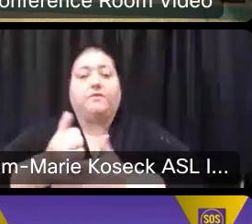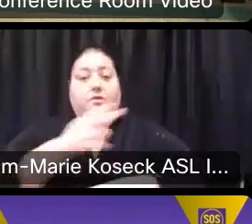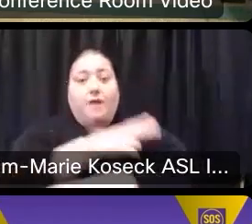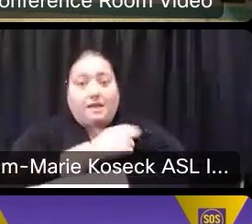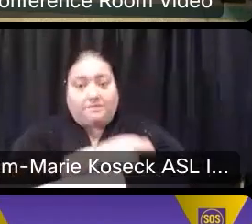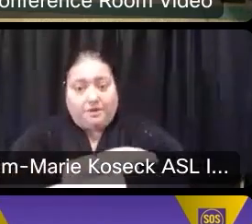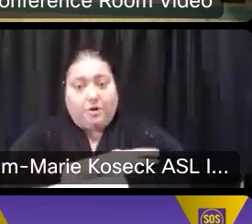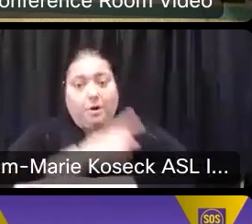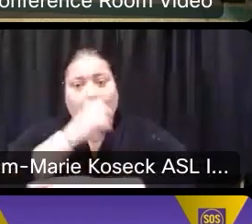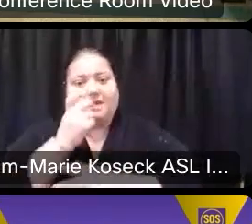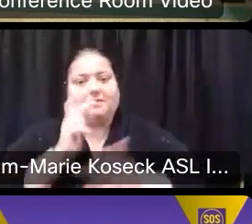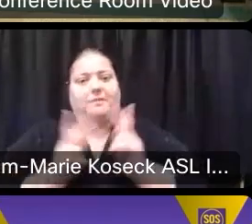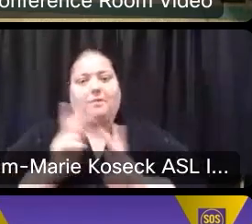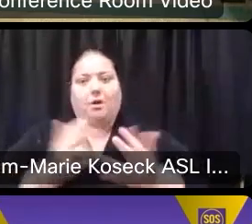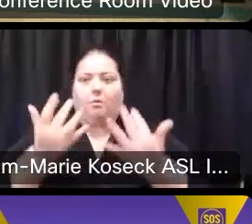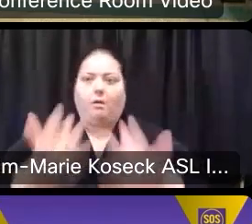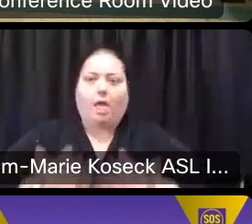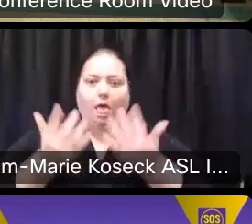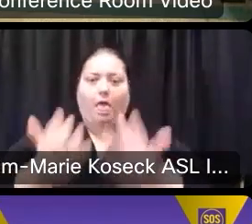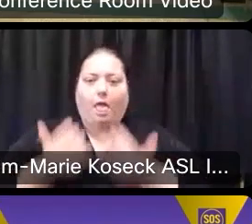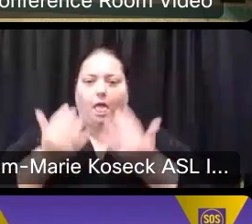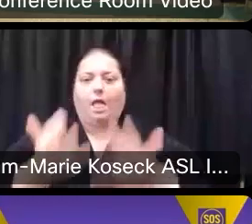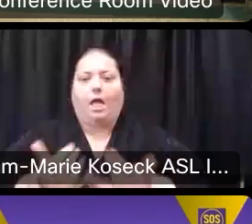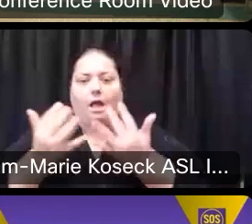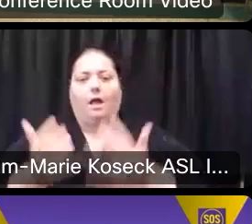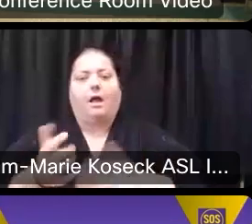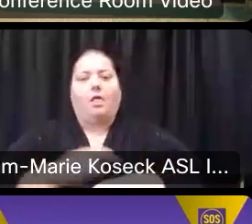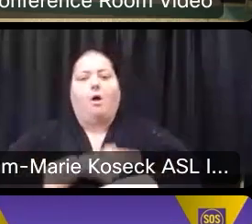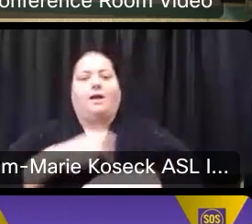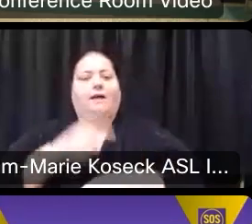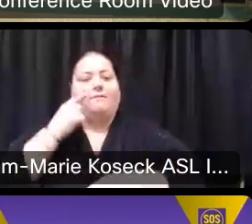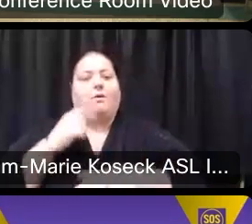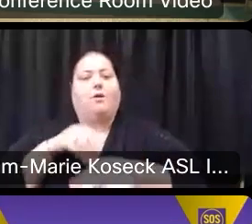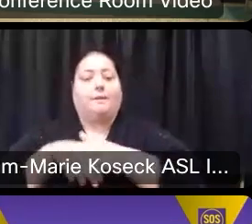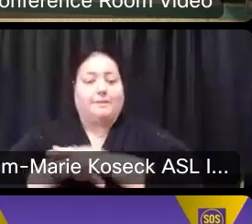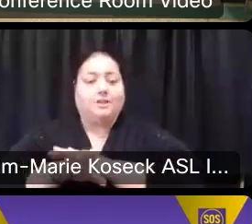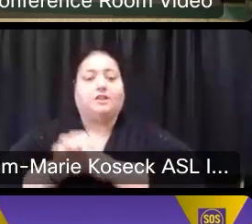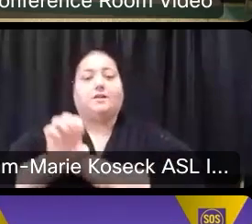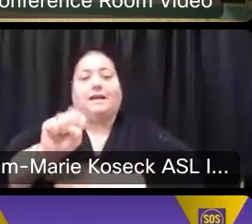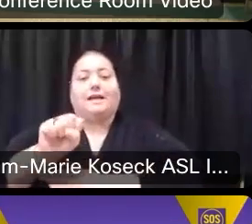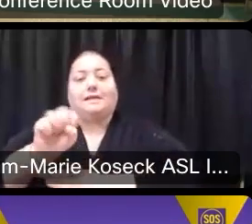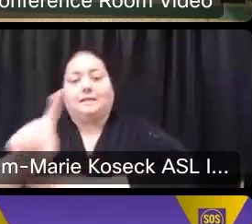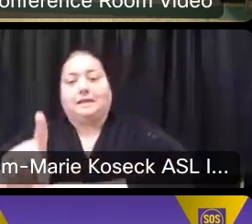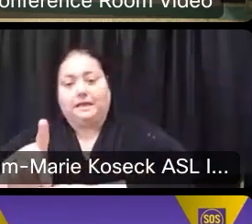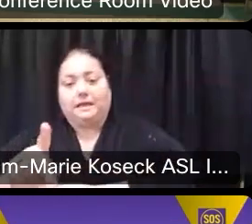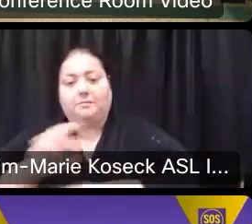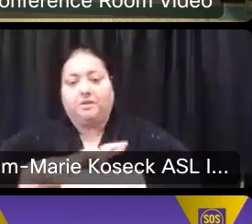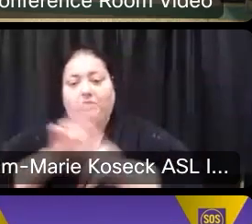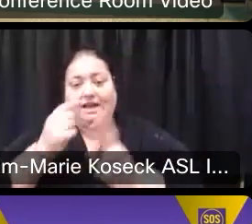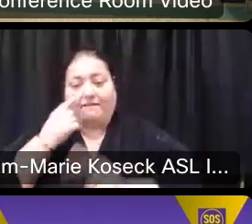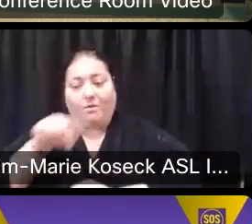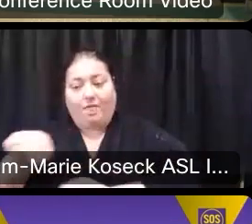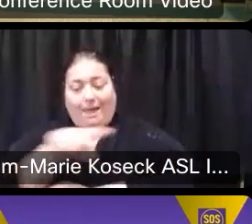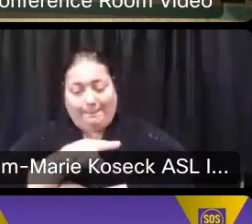hospitals because, you know, sometimes people are waiting for a very long time in hospitals for a disposition to be ready for